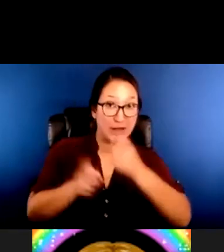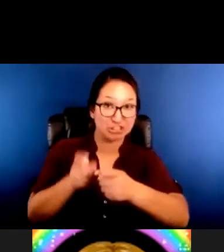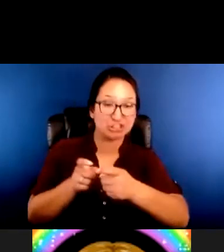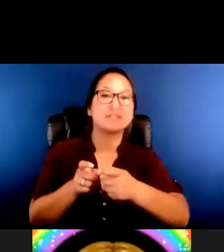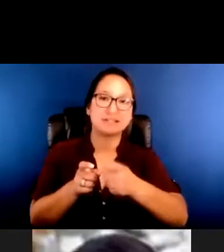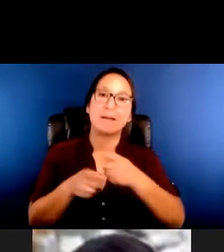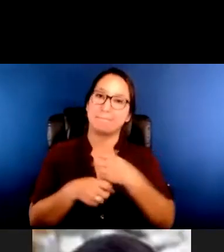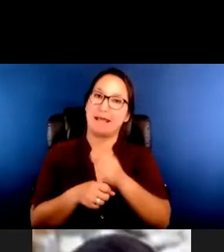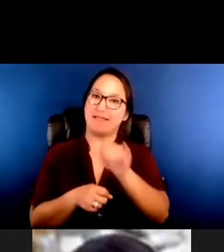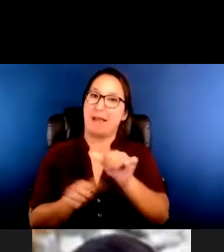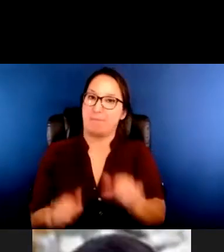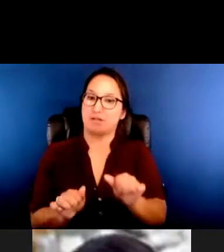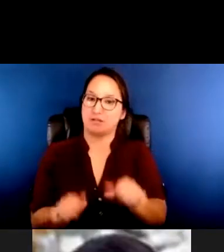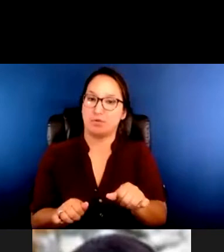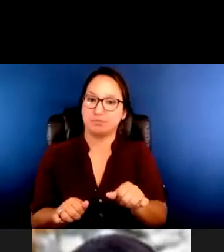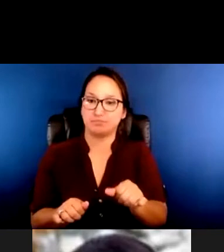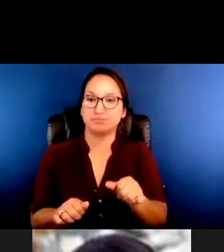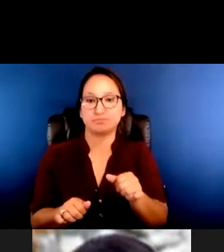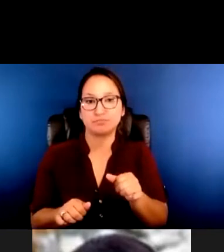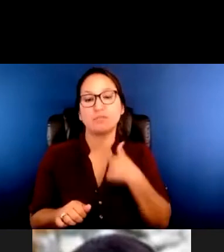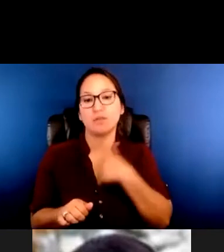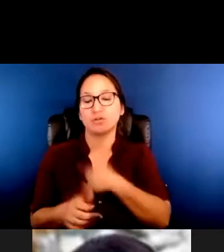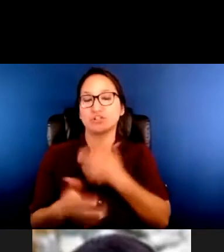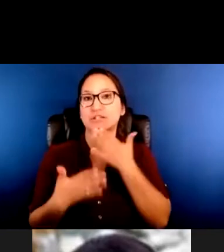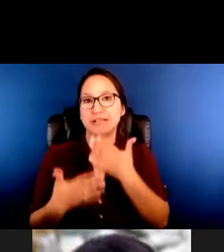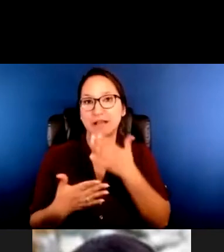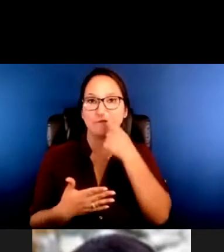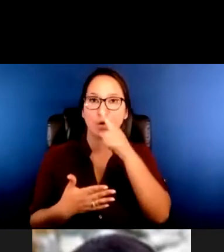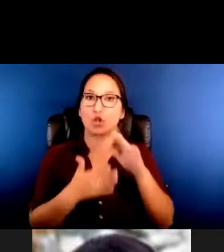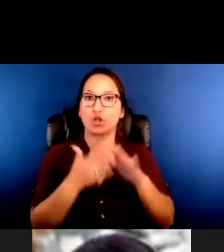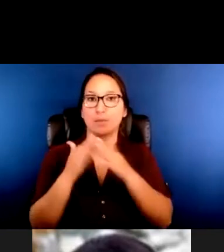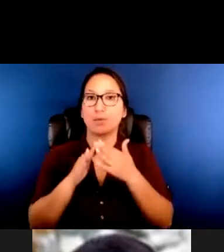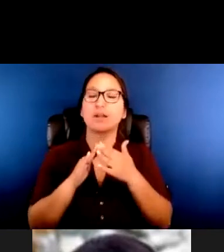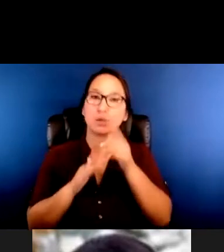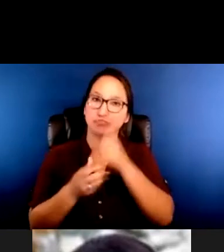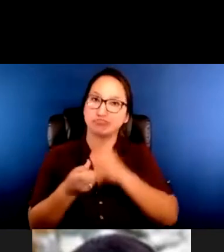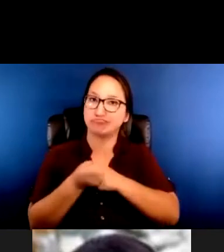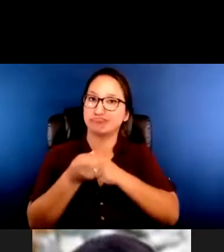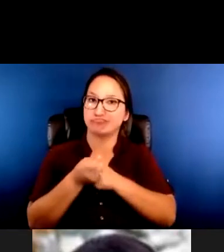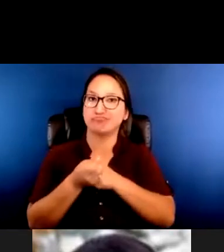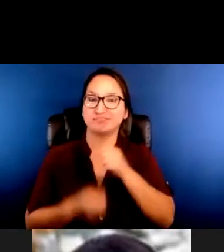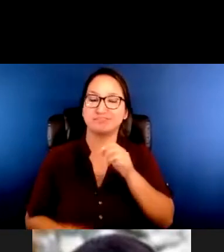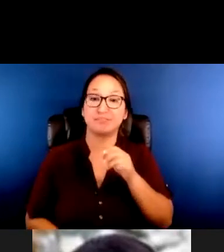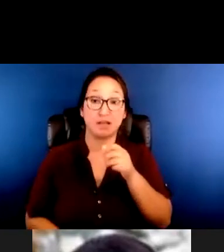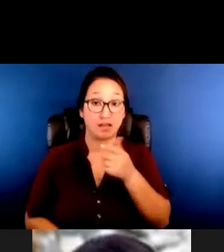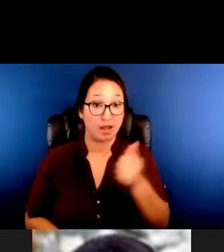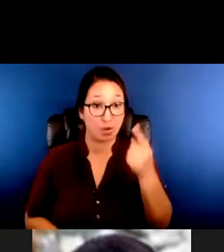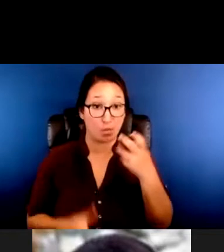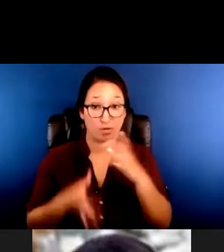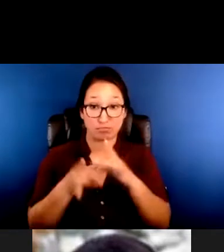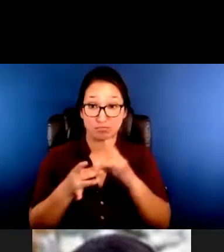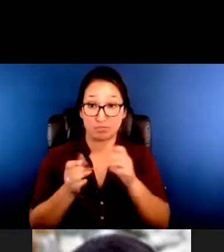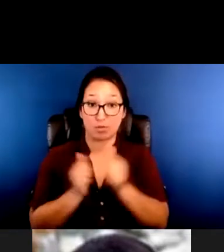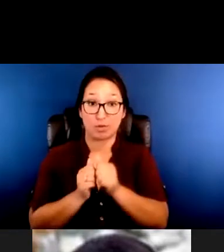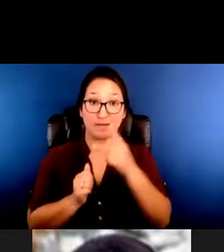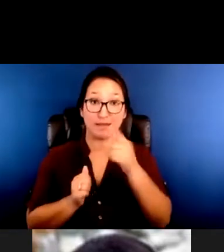the community keeps backing us in everything we do. Does anyone want to talk a little bit about the tech tool Cami, or any other tech tools that